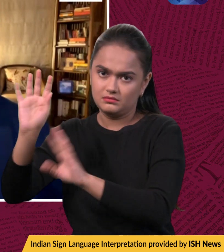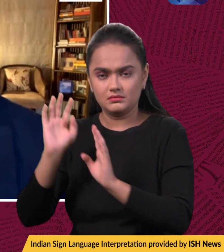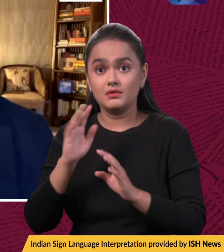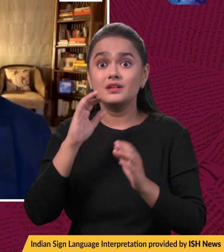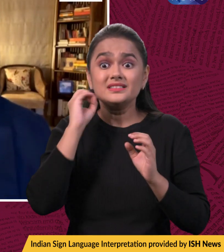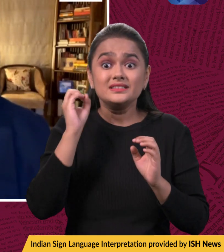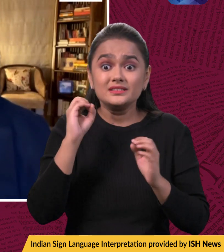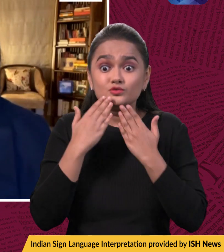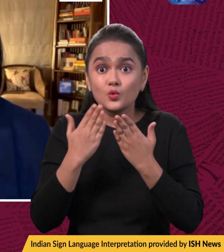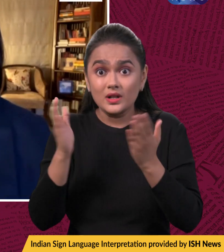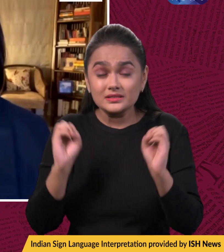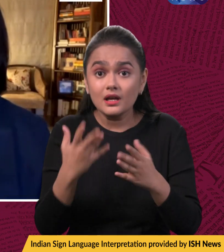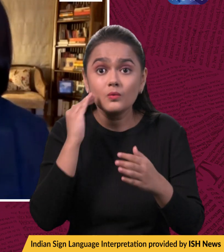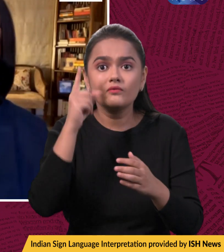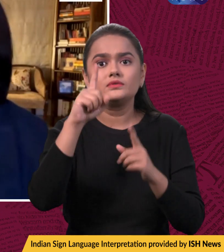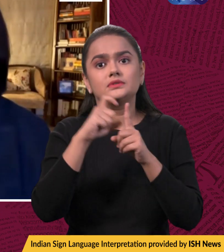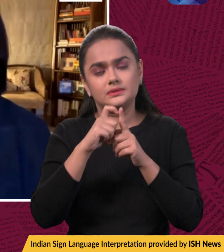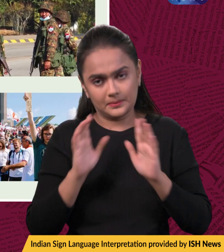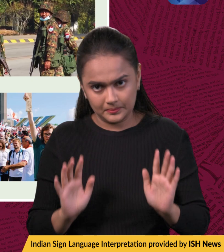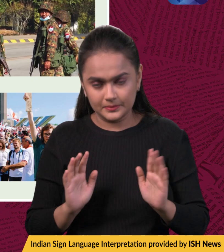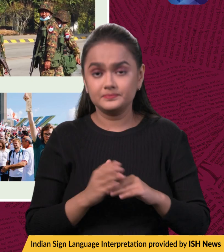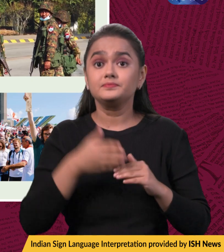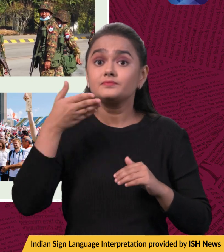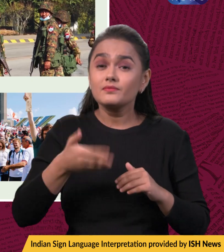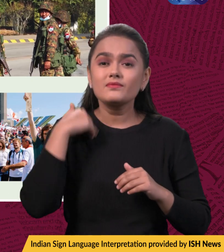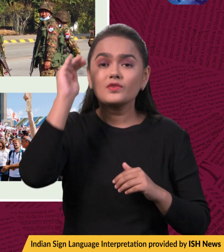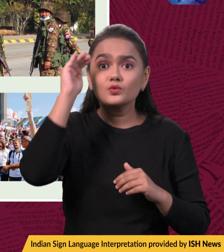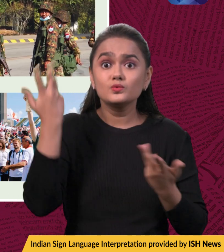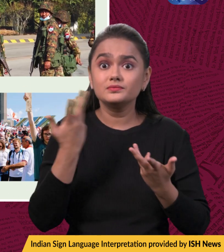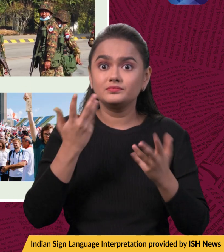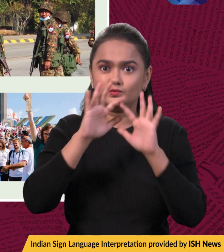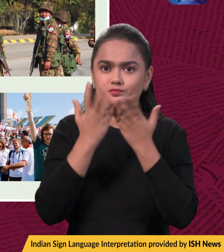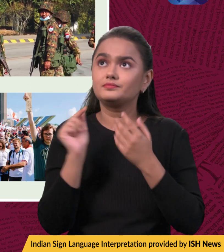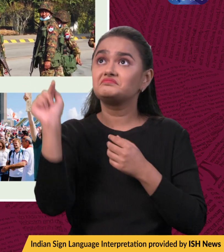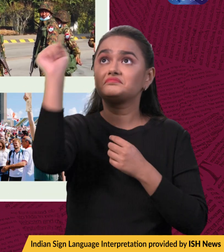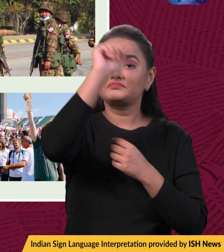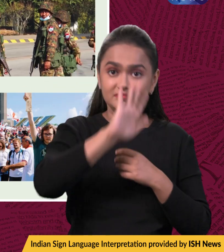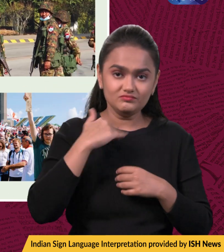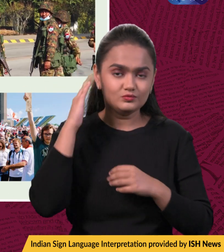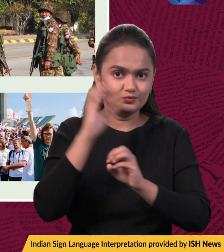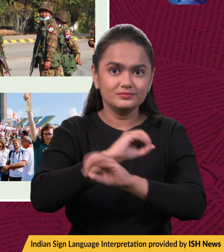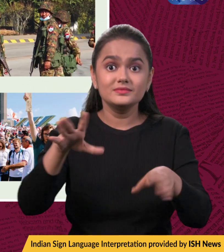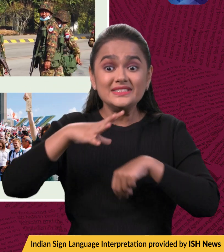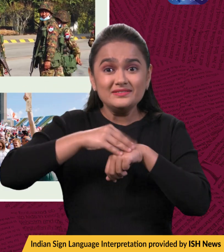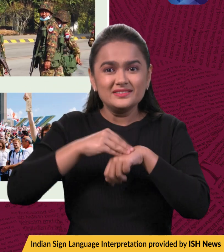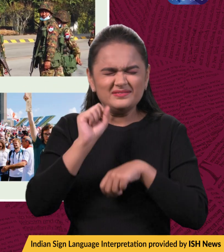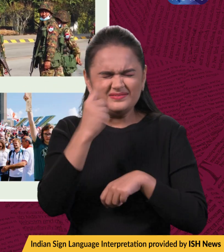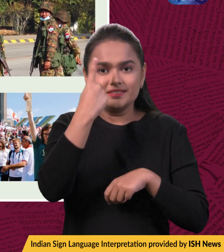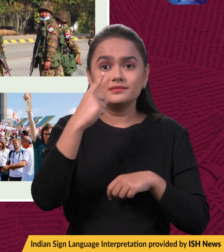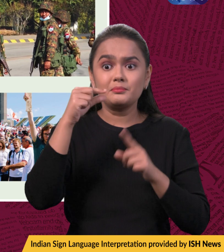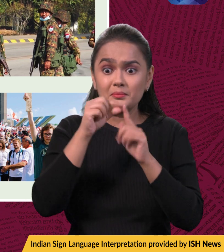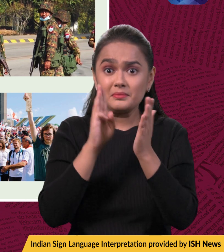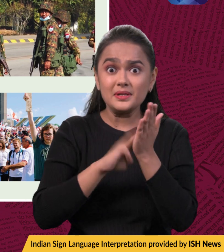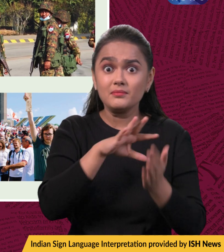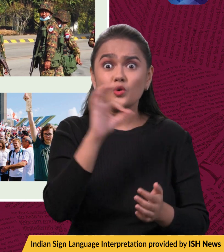from the 1st of December." End quote. Taking a look now at news coming in from across the world. Sweden's first